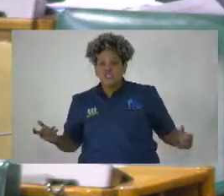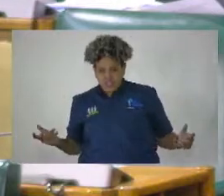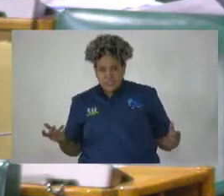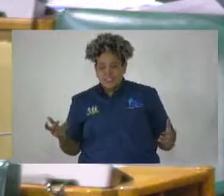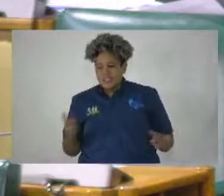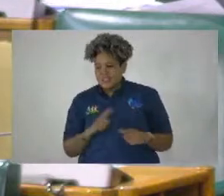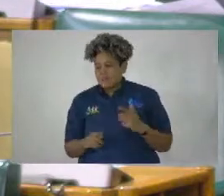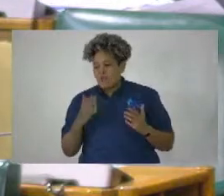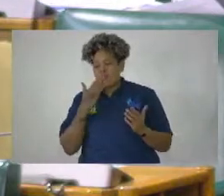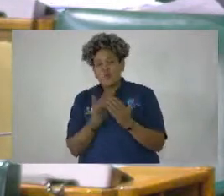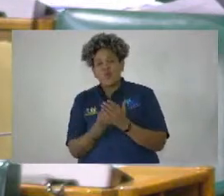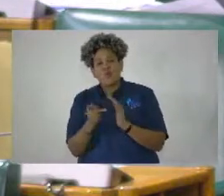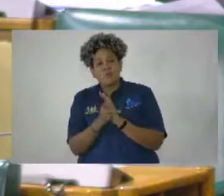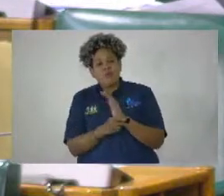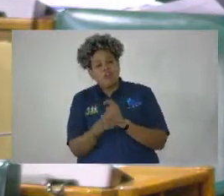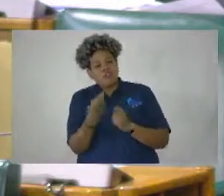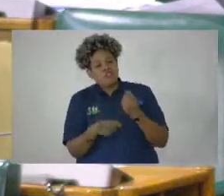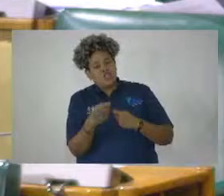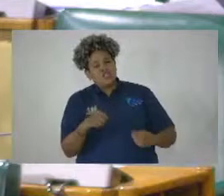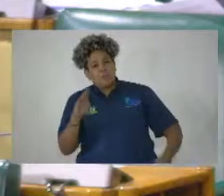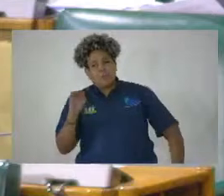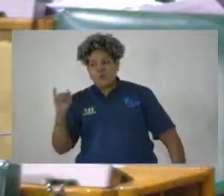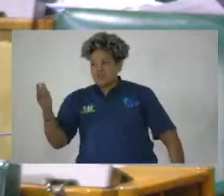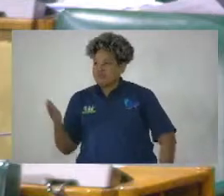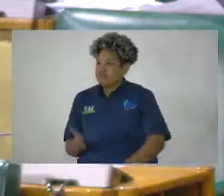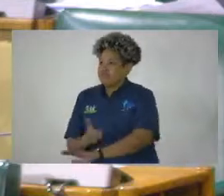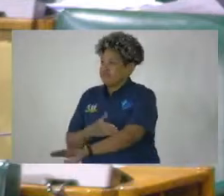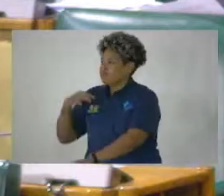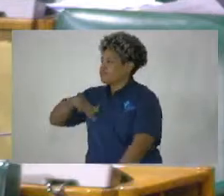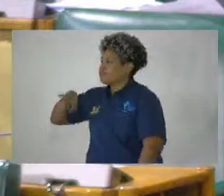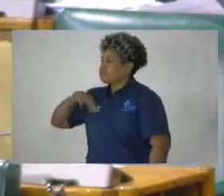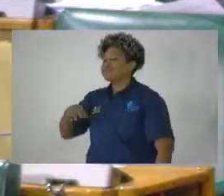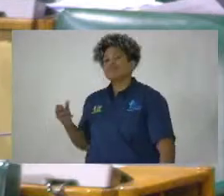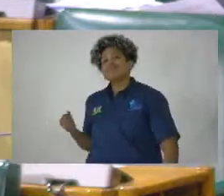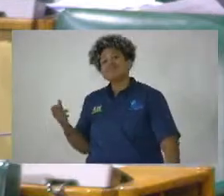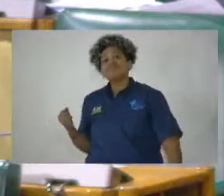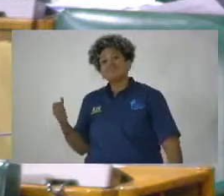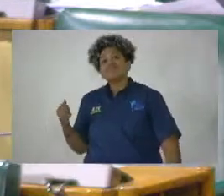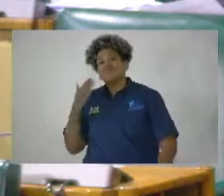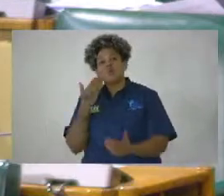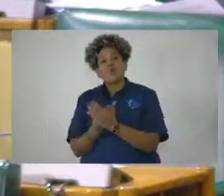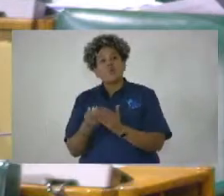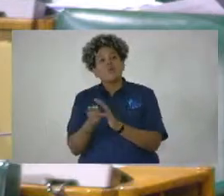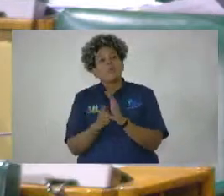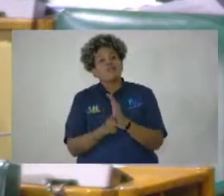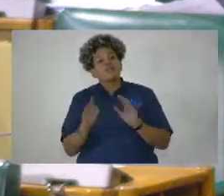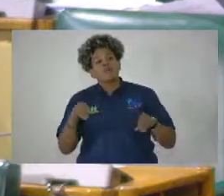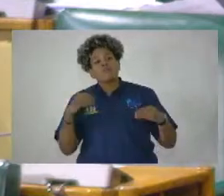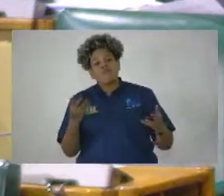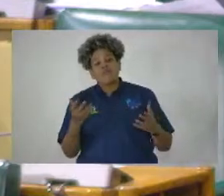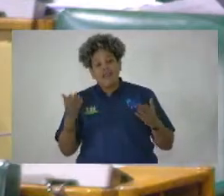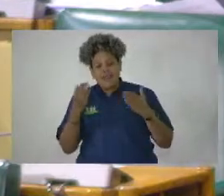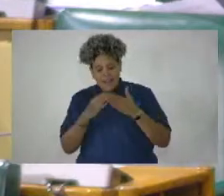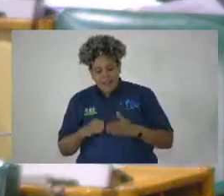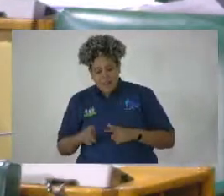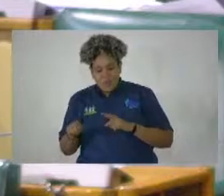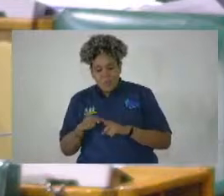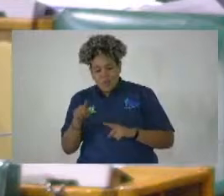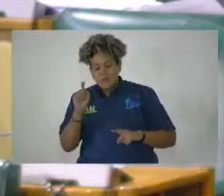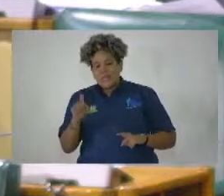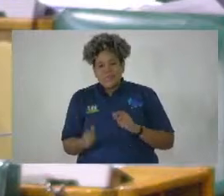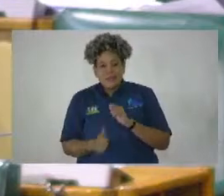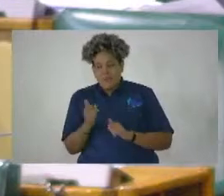But good policy, Mr. Speaker, good policy provides dividends when you need it